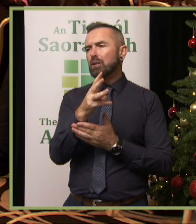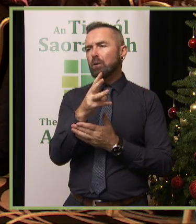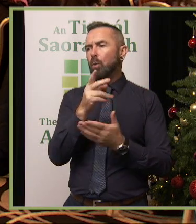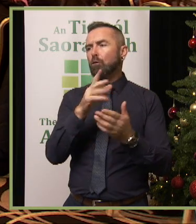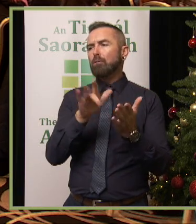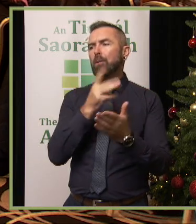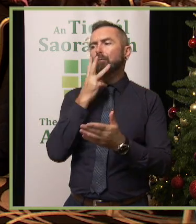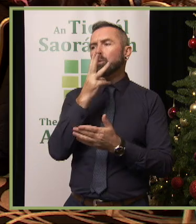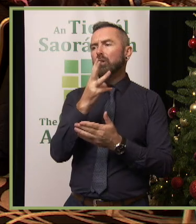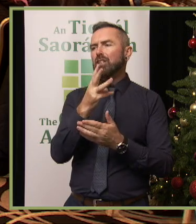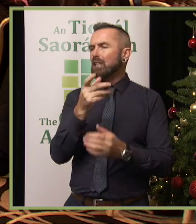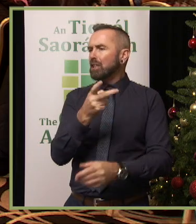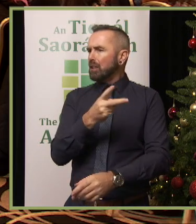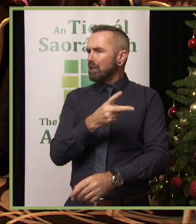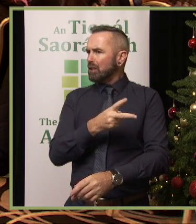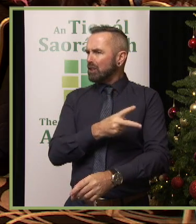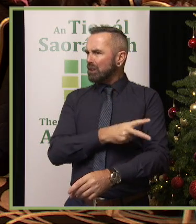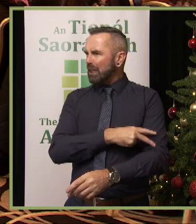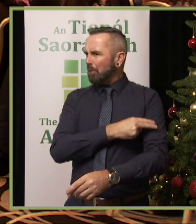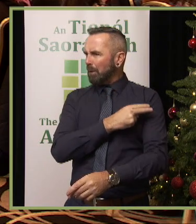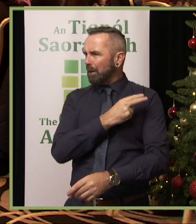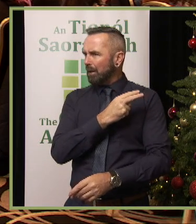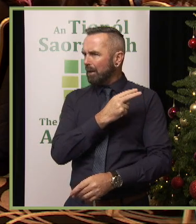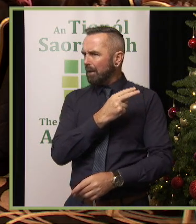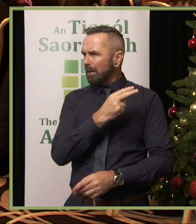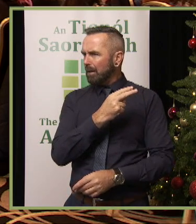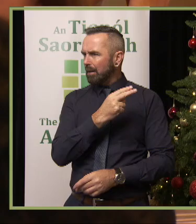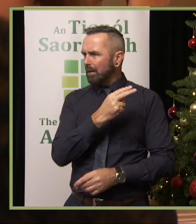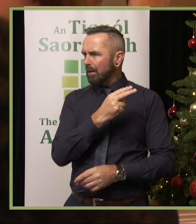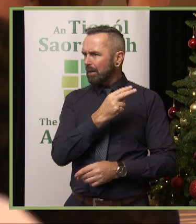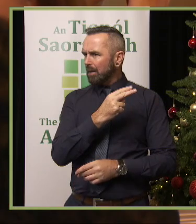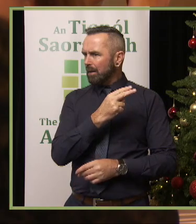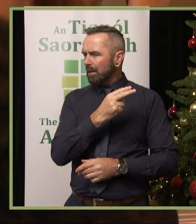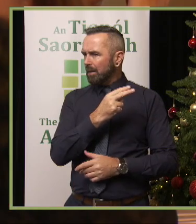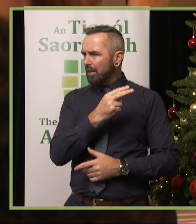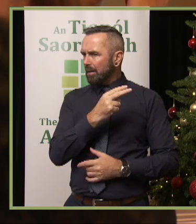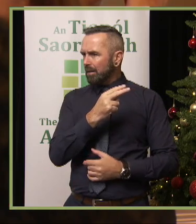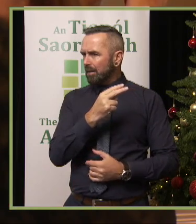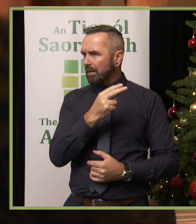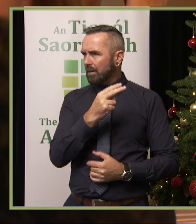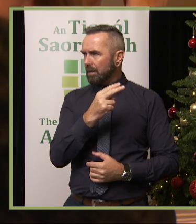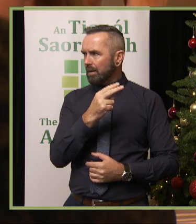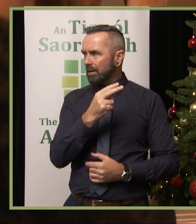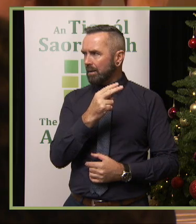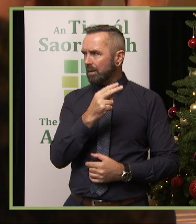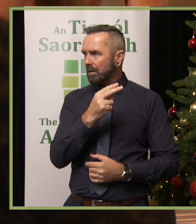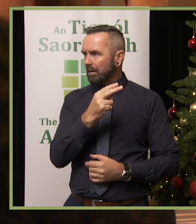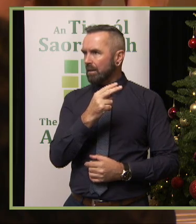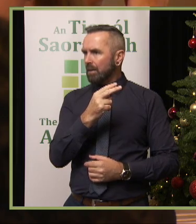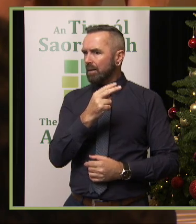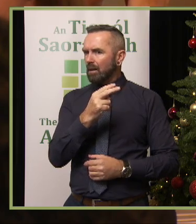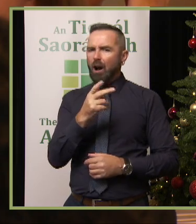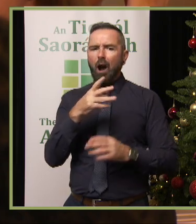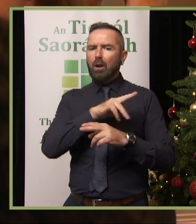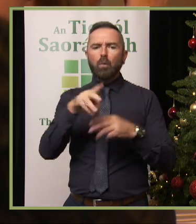rod for critics of the whole document, and it kind of gives it an attitude of, we want to make food more expensive, and I think a lot